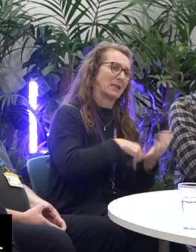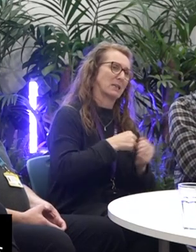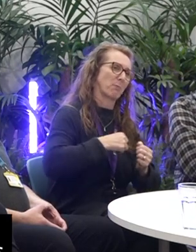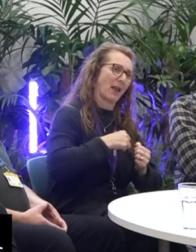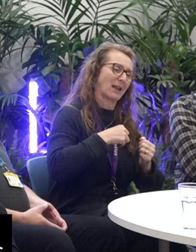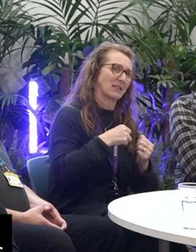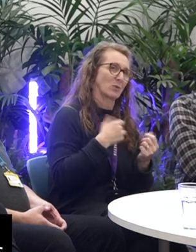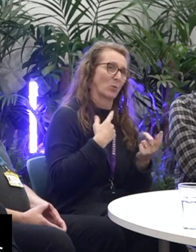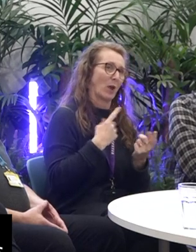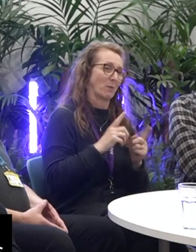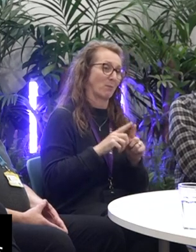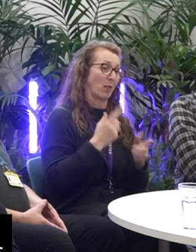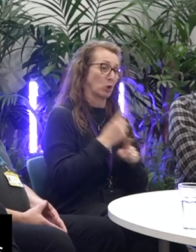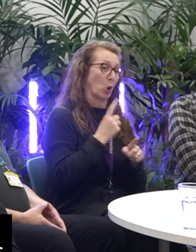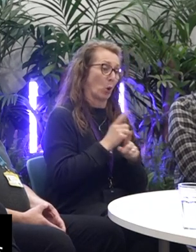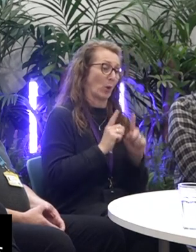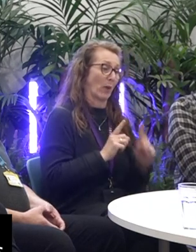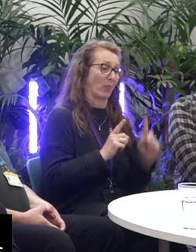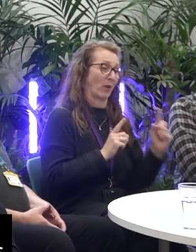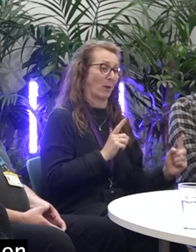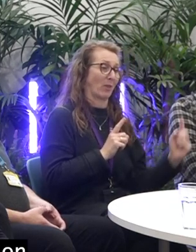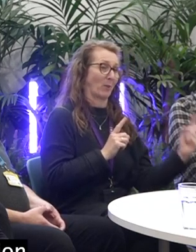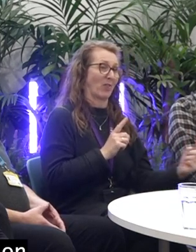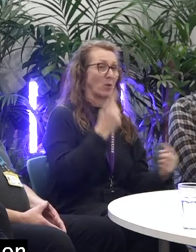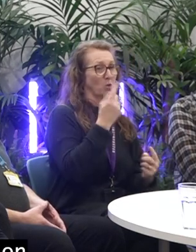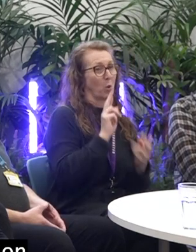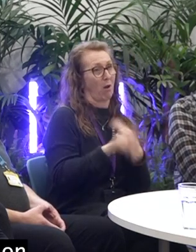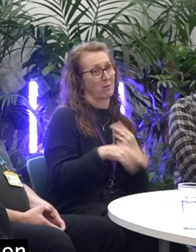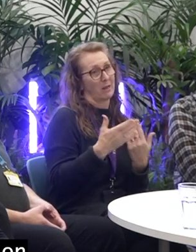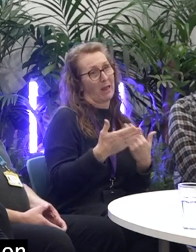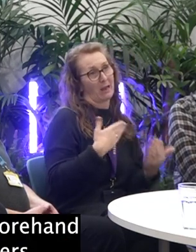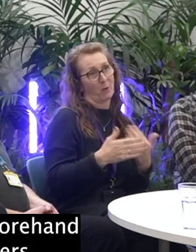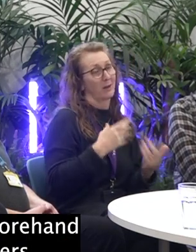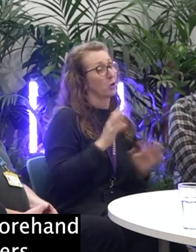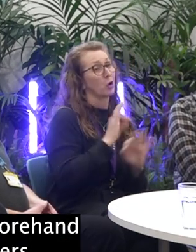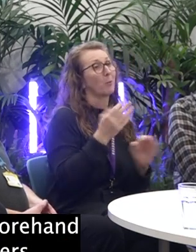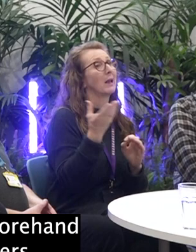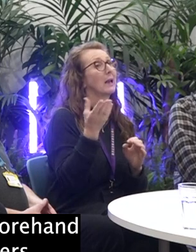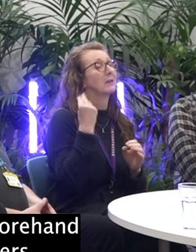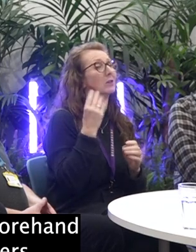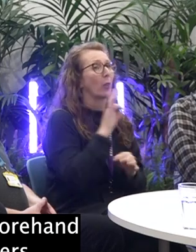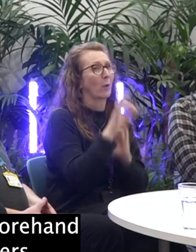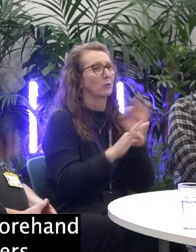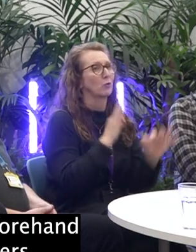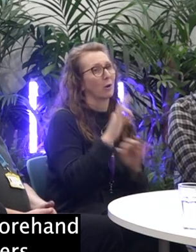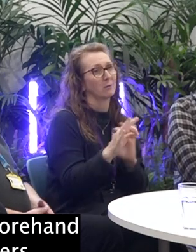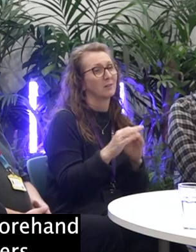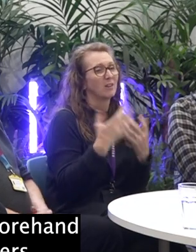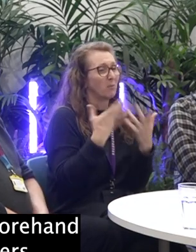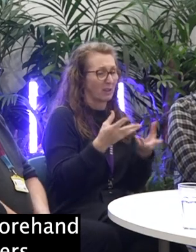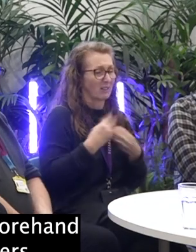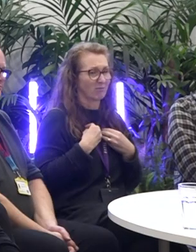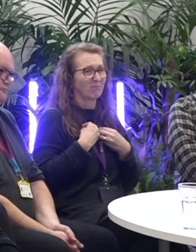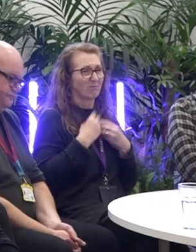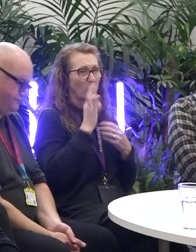people talk alongside each other, and it is all about answers, and nobody really listens to the question because the question has been sent out beforehand and everybody have prepared